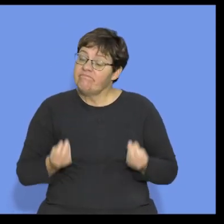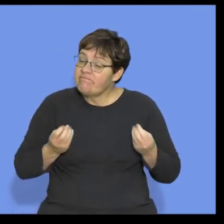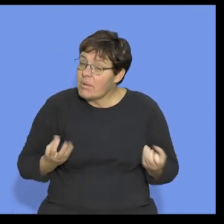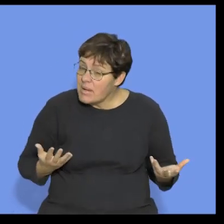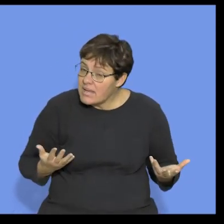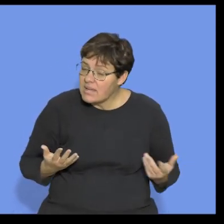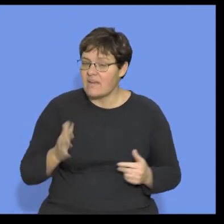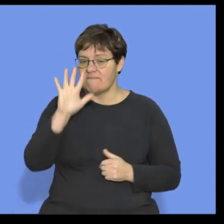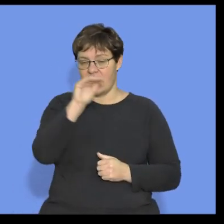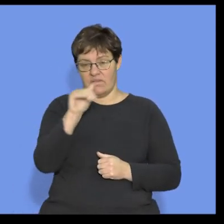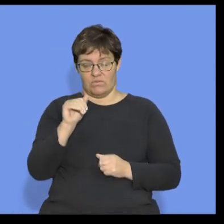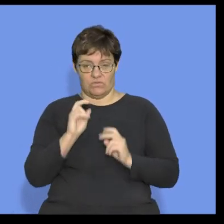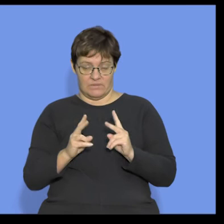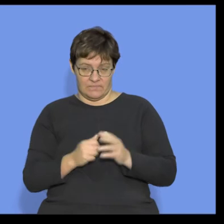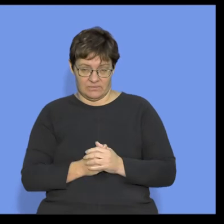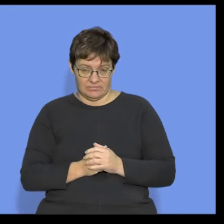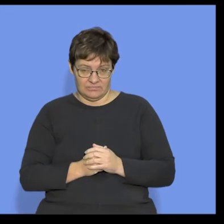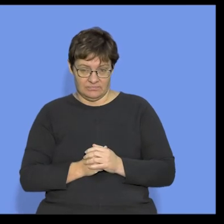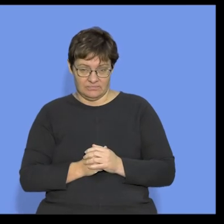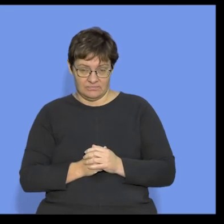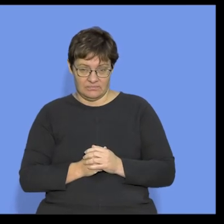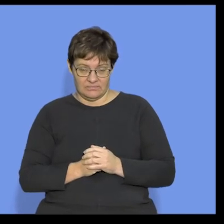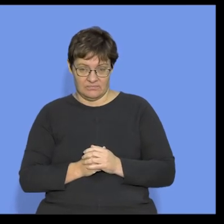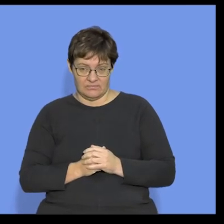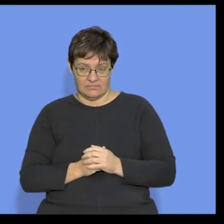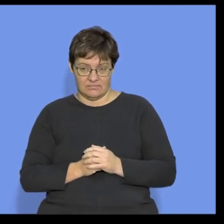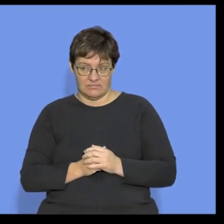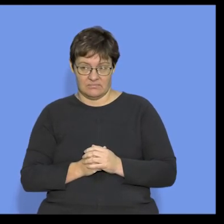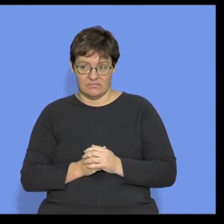And we get 5 out of 12. Okay.